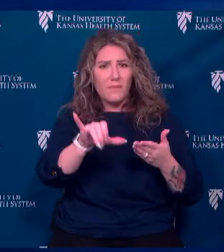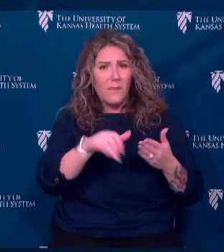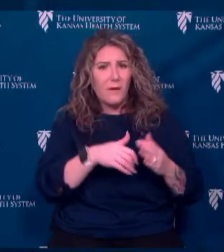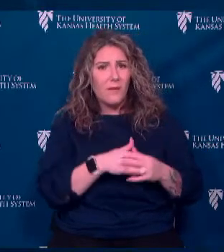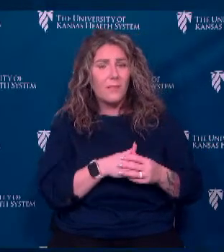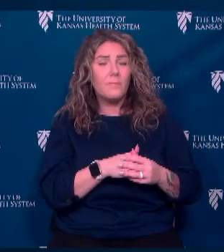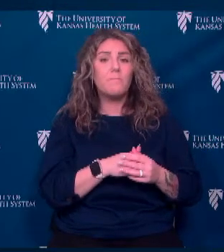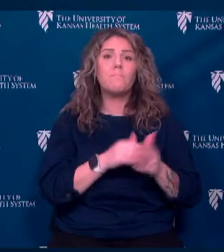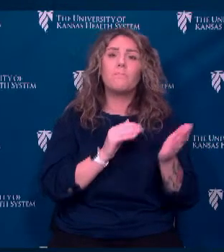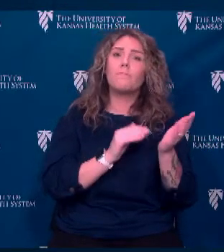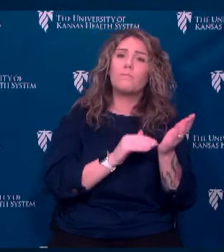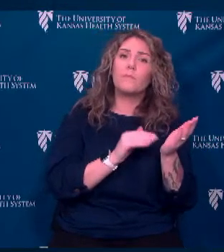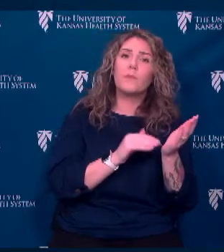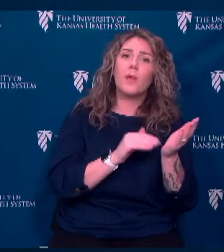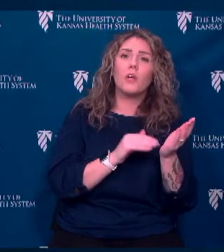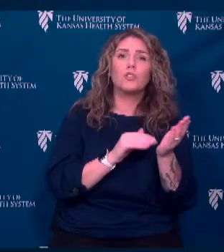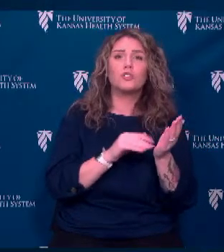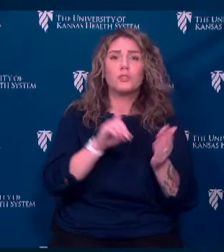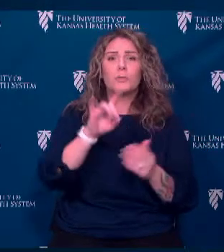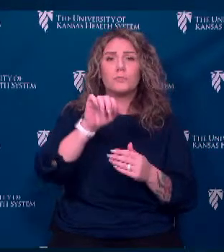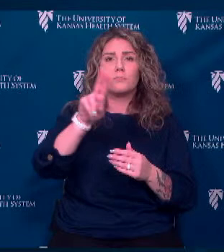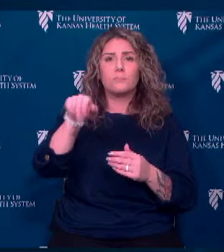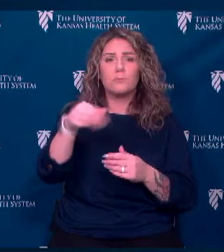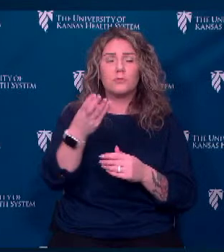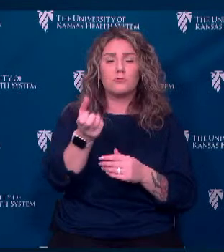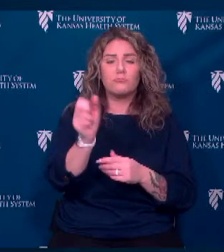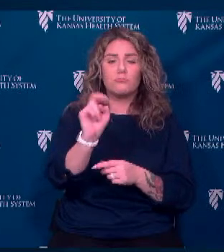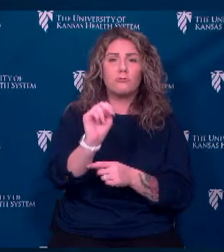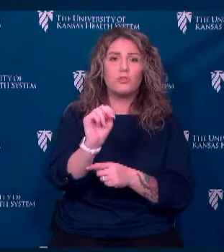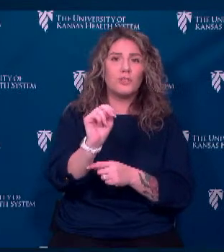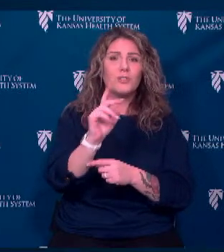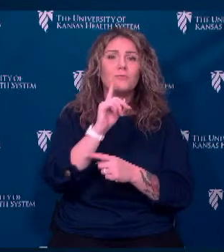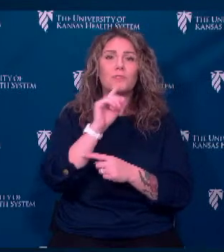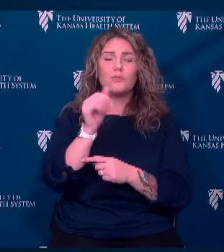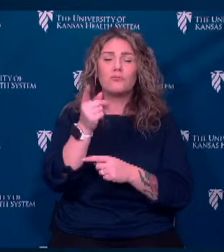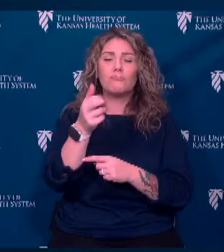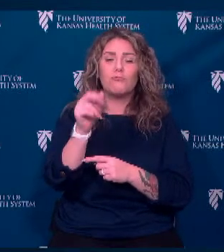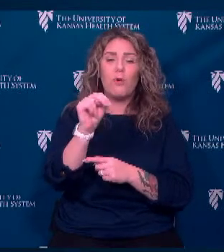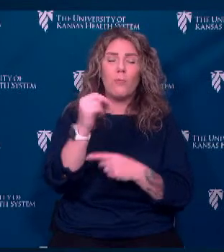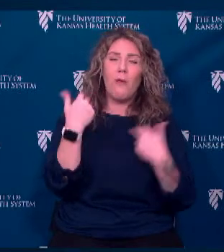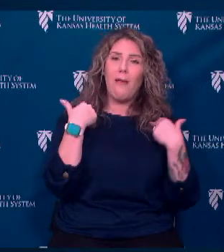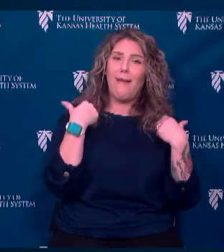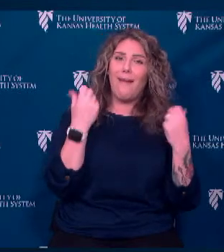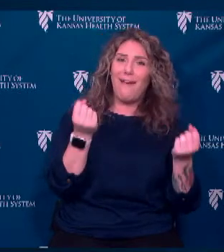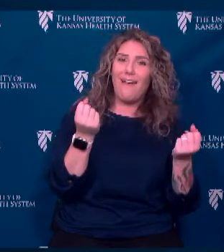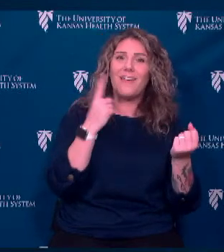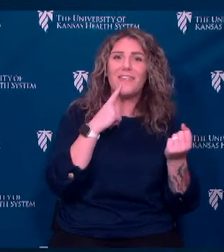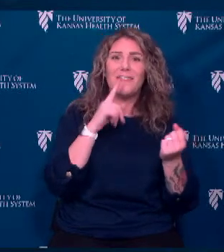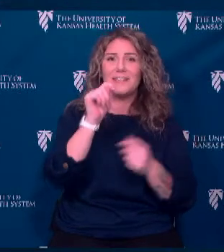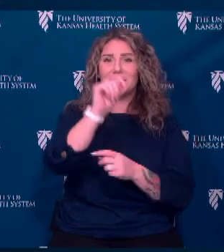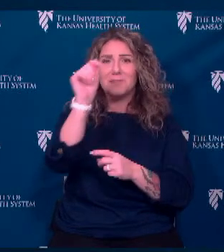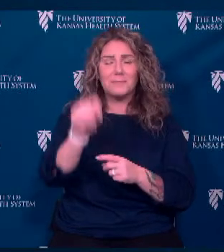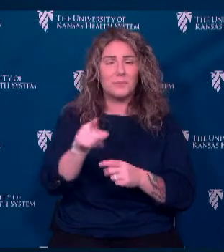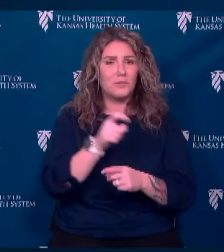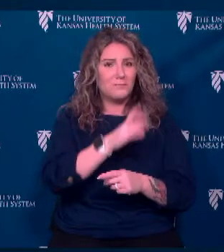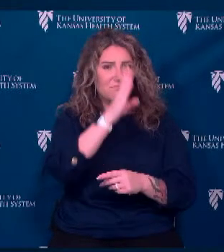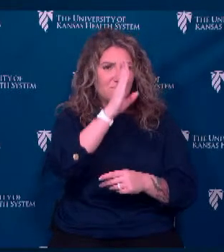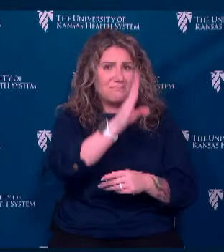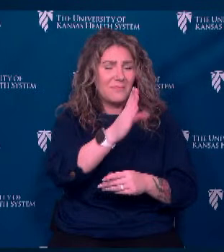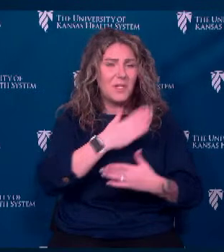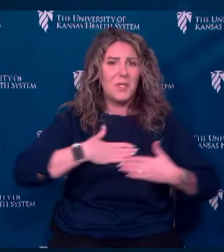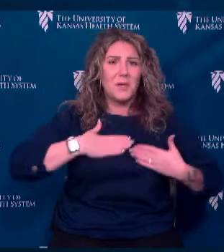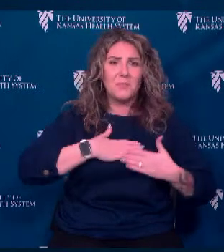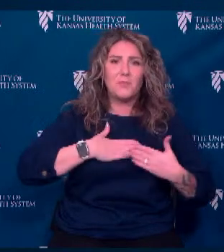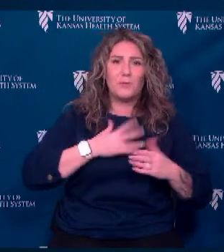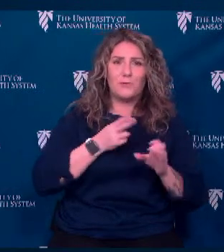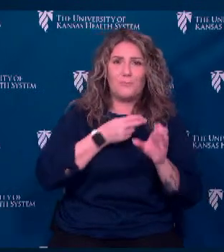Dr. Kevin Dishman is the Chief Medical Officer at Stormont Vale Health in Topeka. Kevin, you've been just as straightforward and honest, and so appreciate you being on